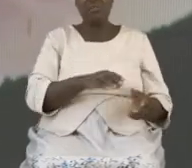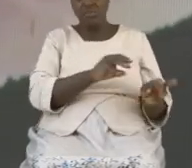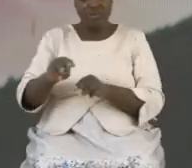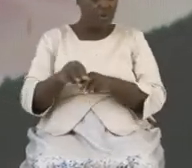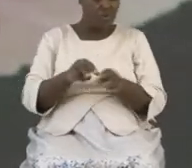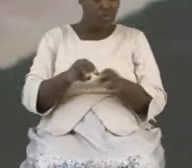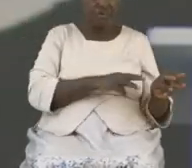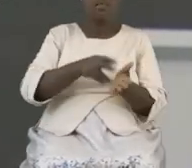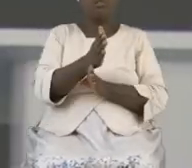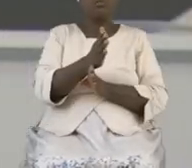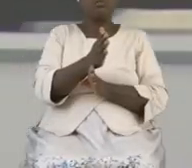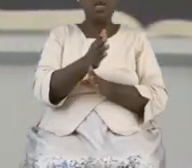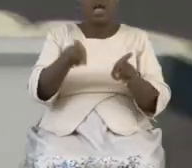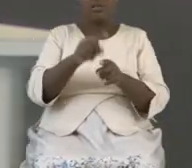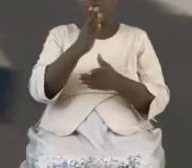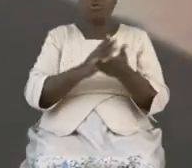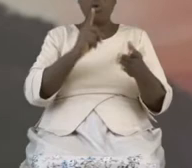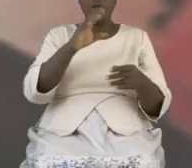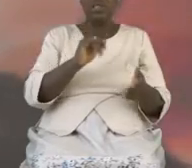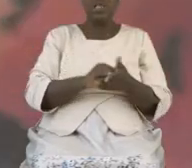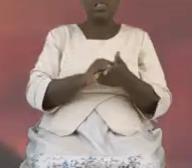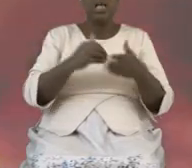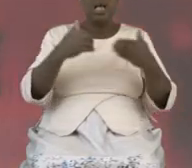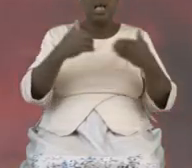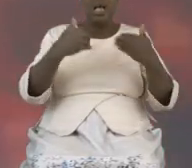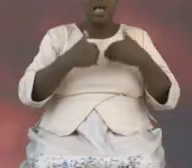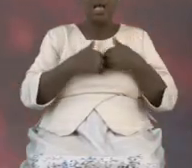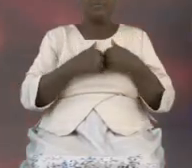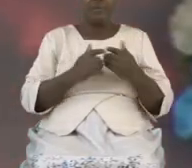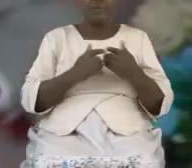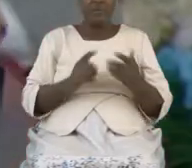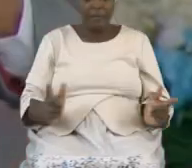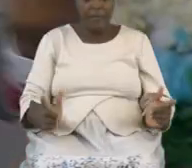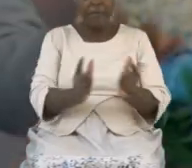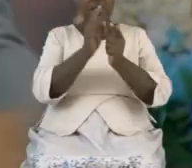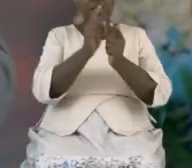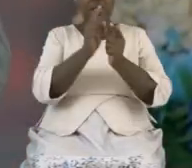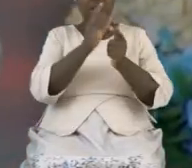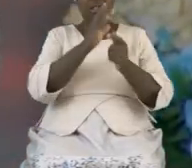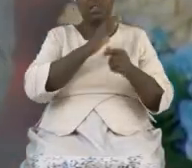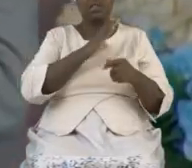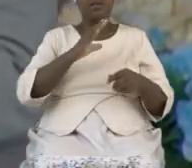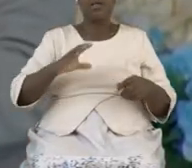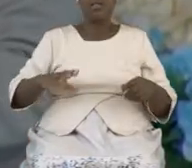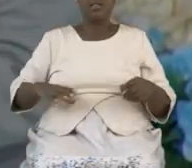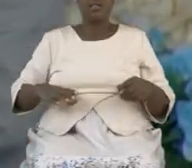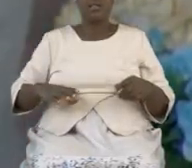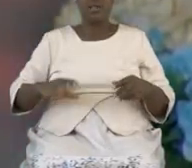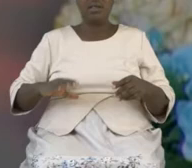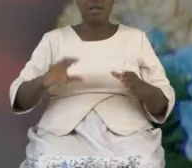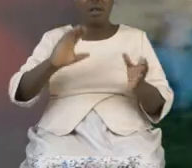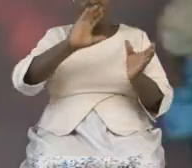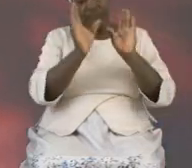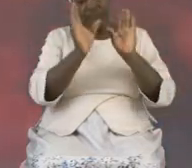as somebody who has met Christ, converted by Christ,